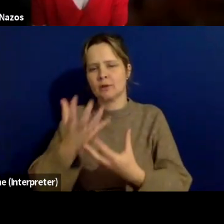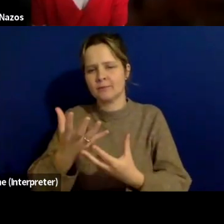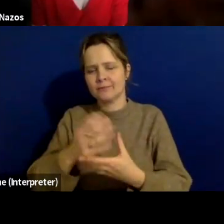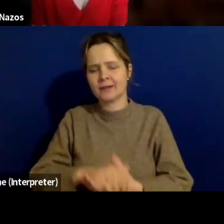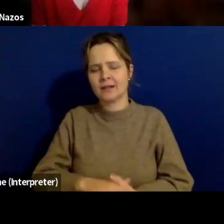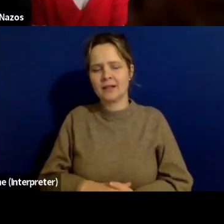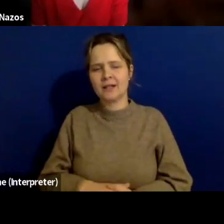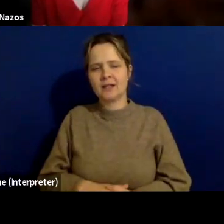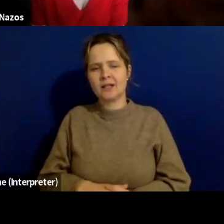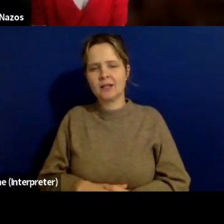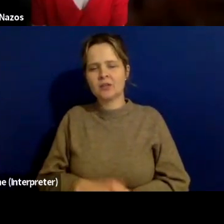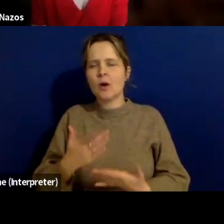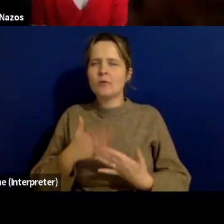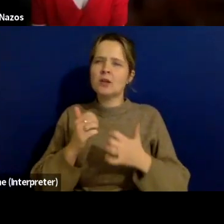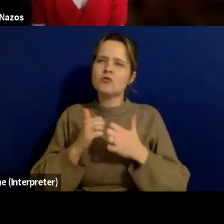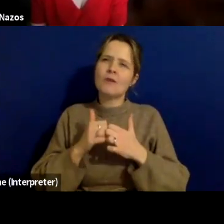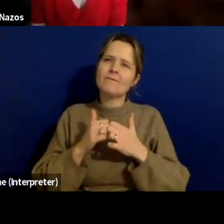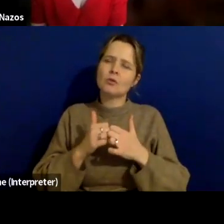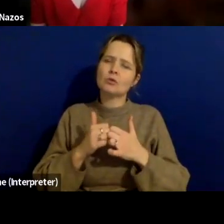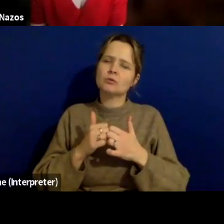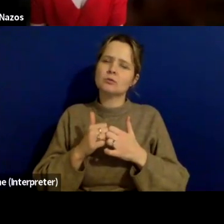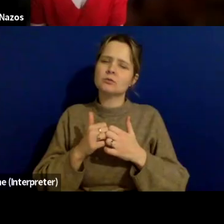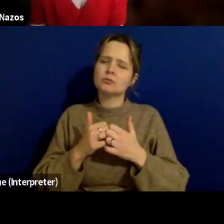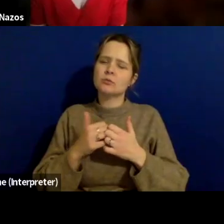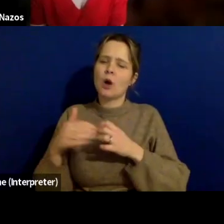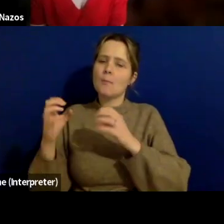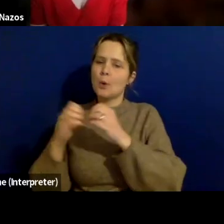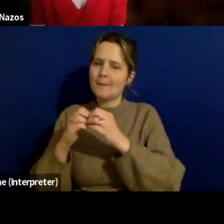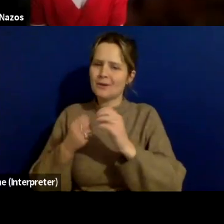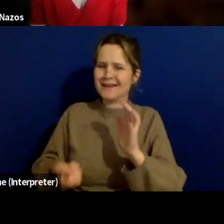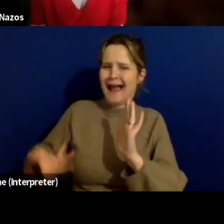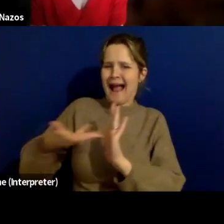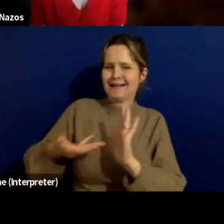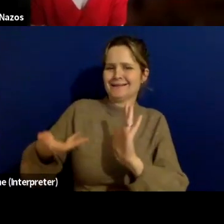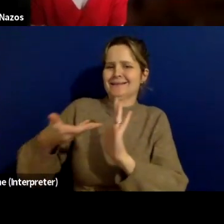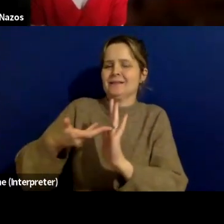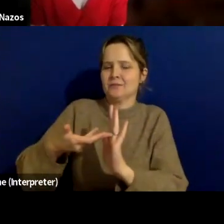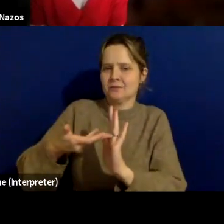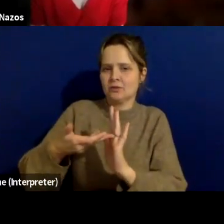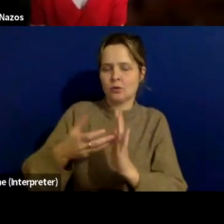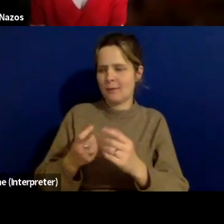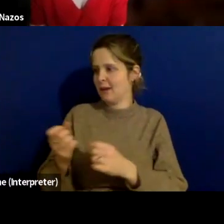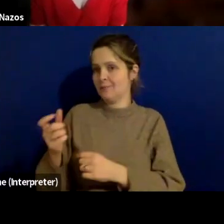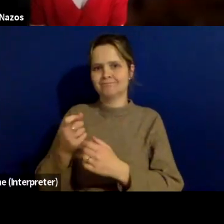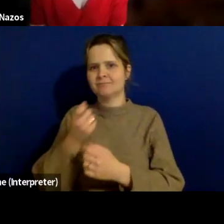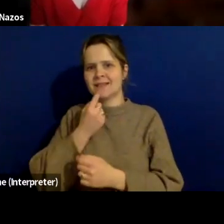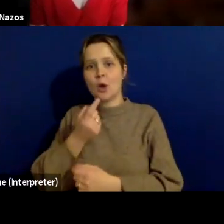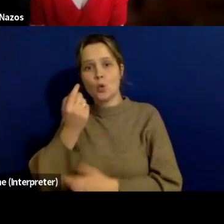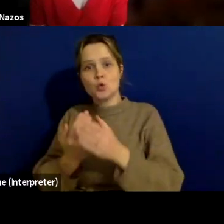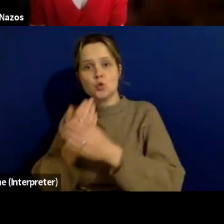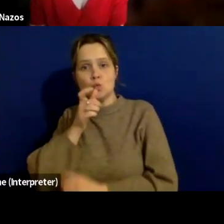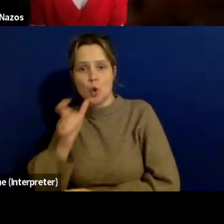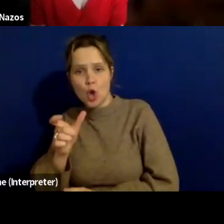and for what he adds to my poetry. I mean, the new word of the